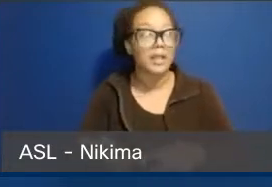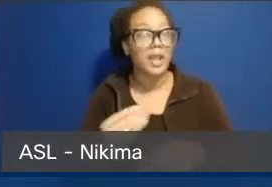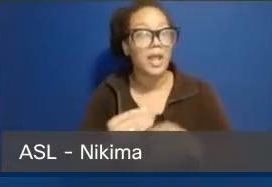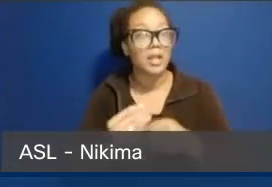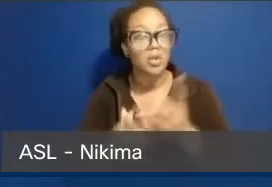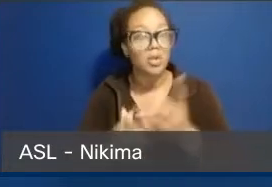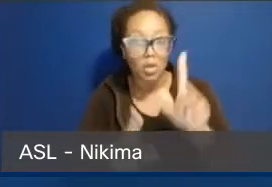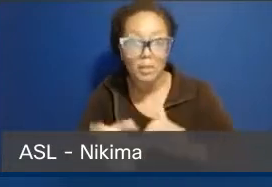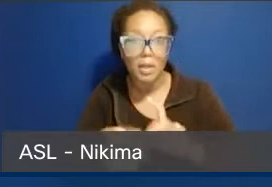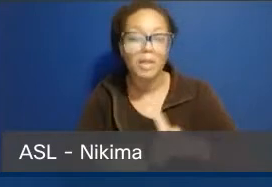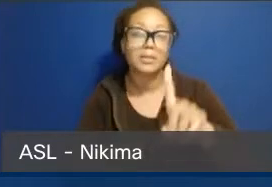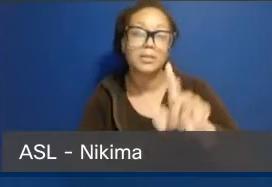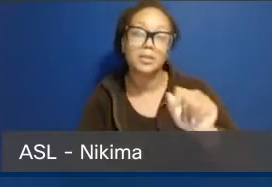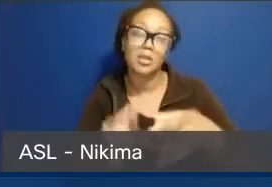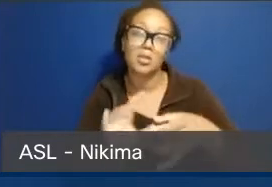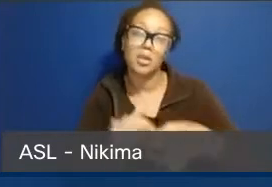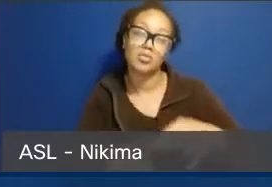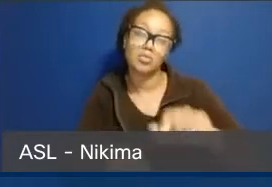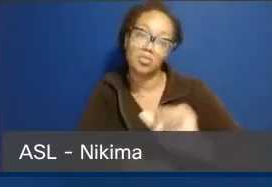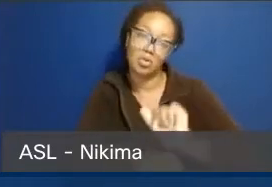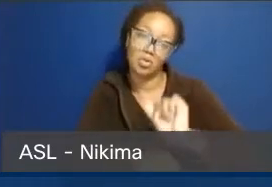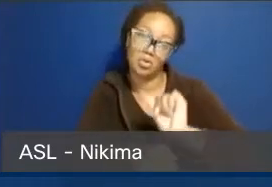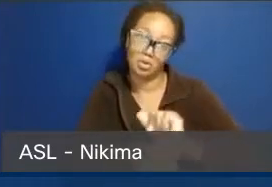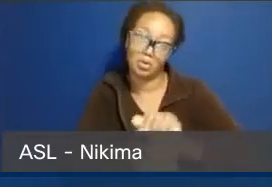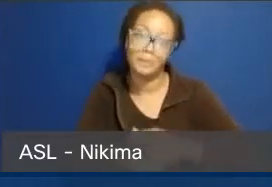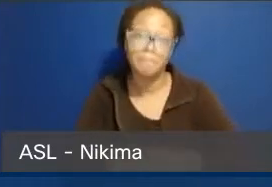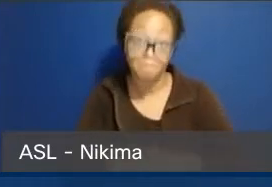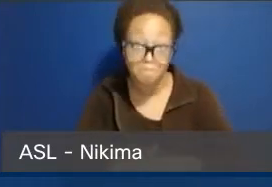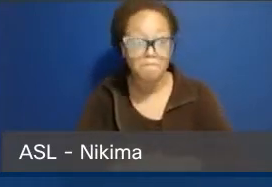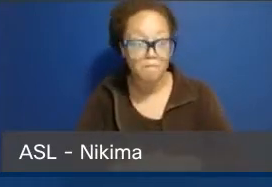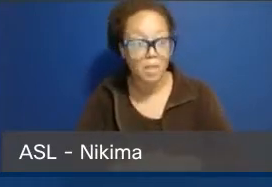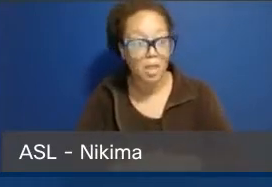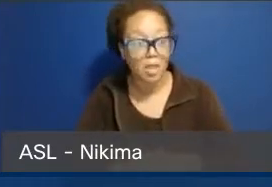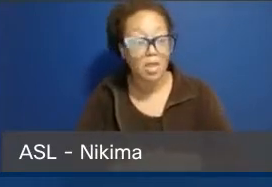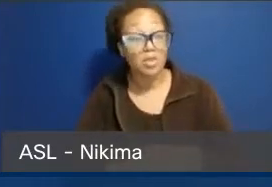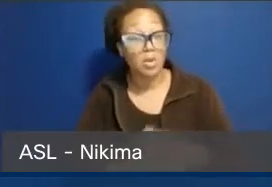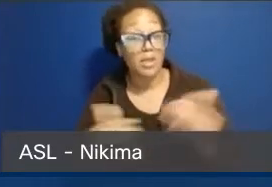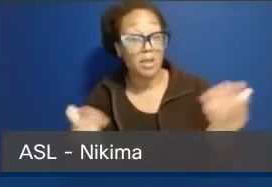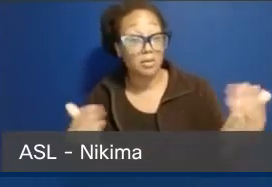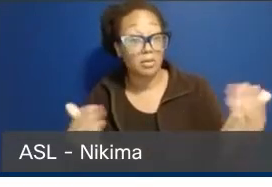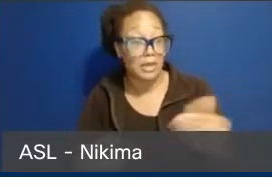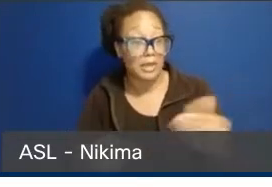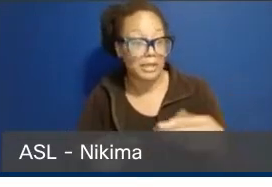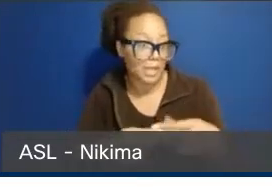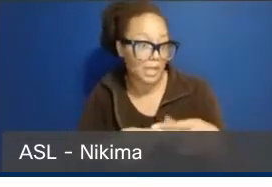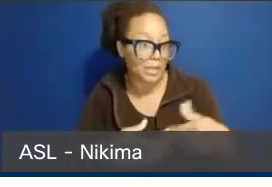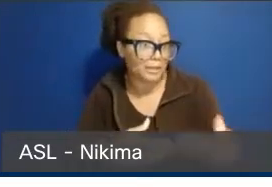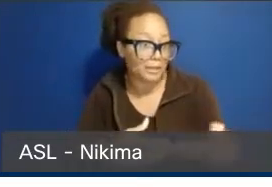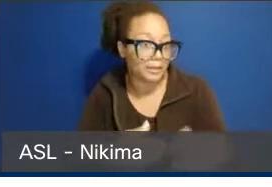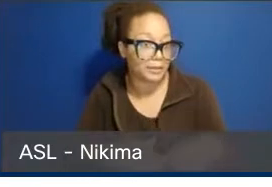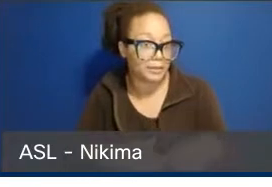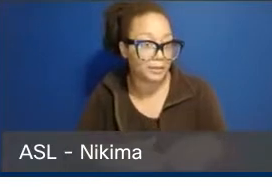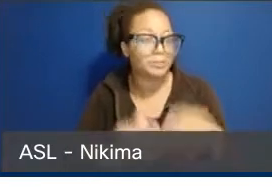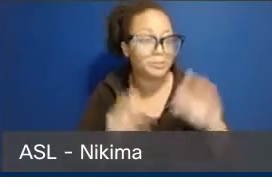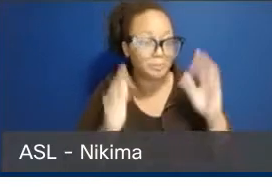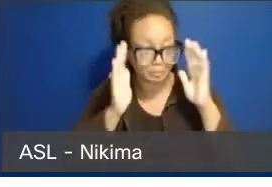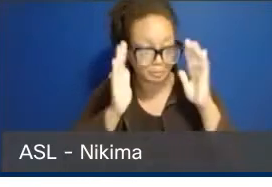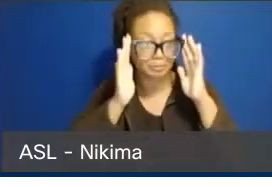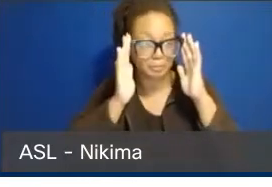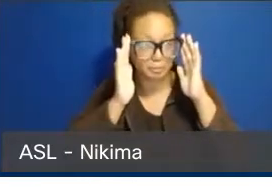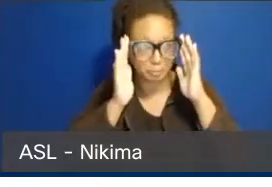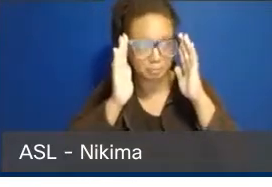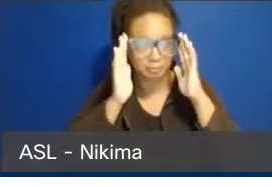disability related to work. So if we look on the next slide, what we will see is the